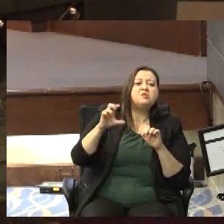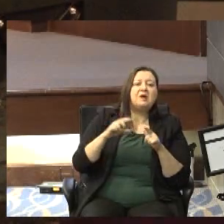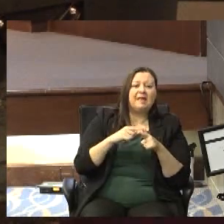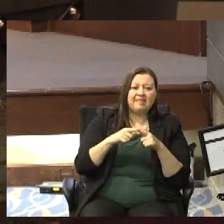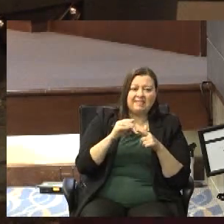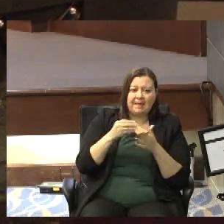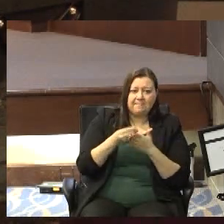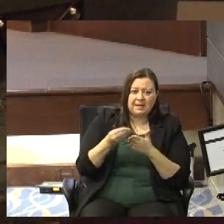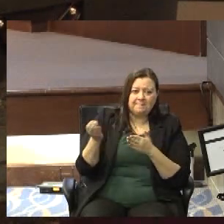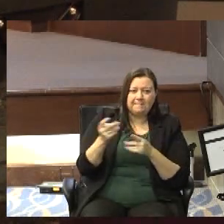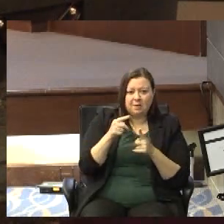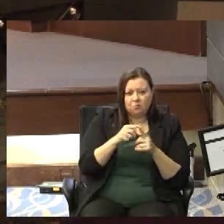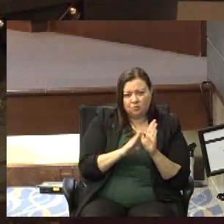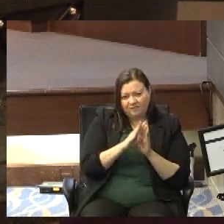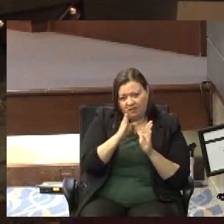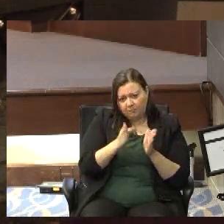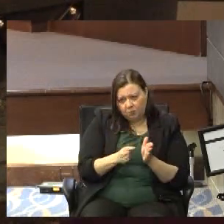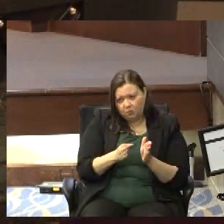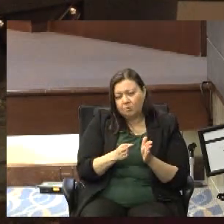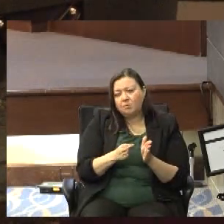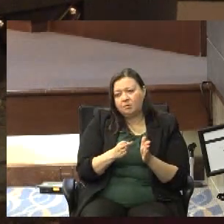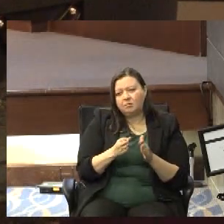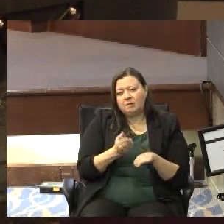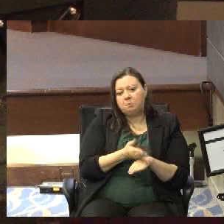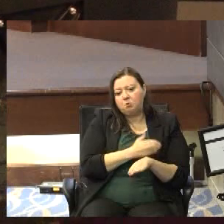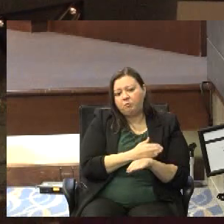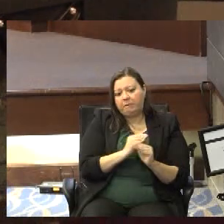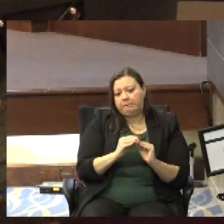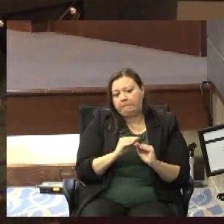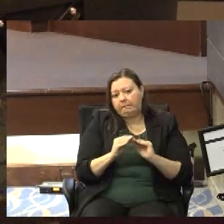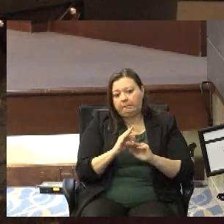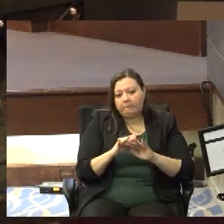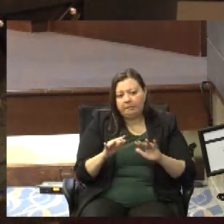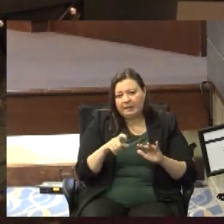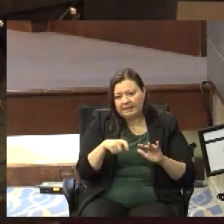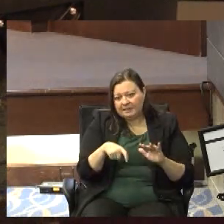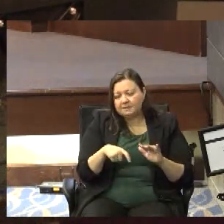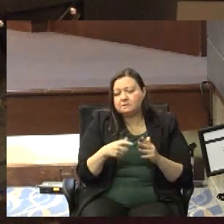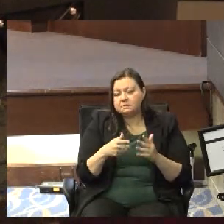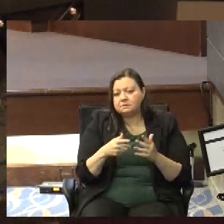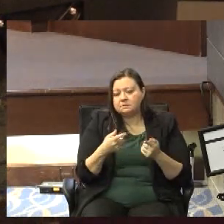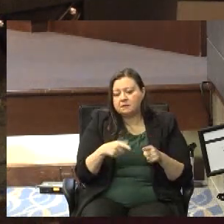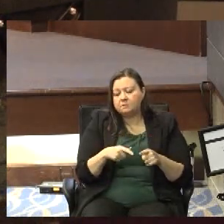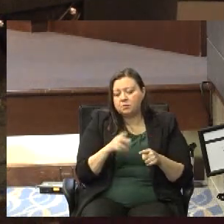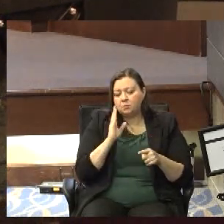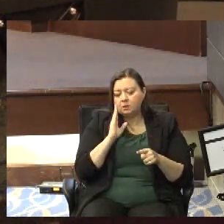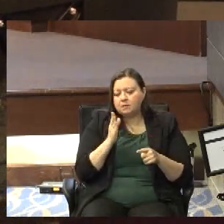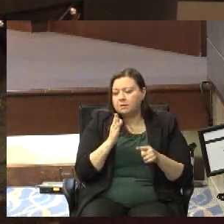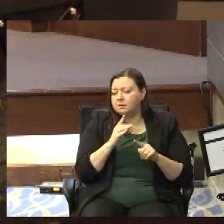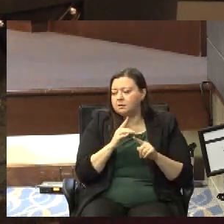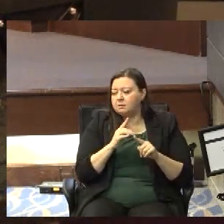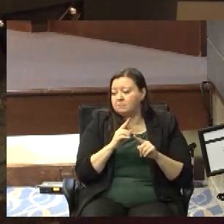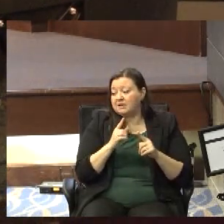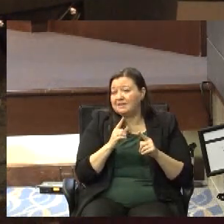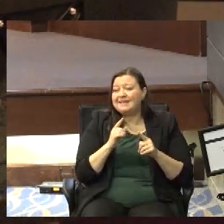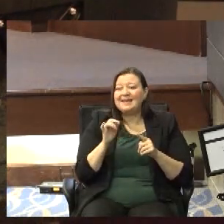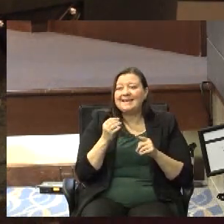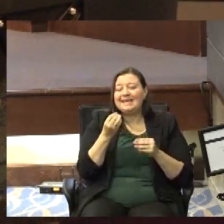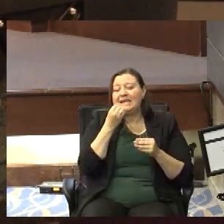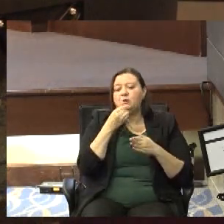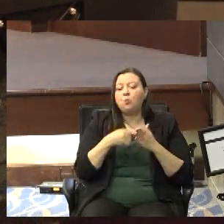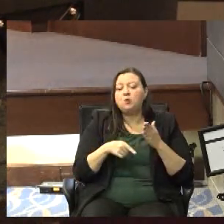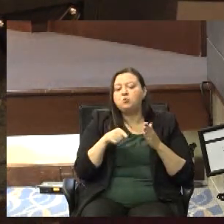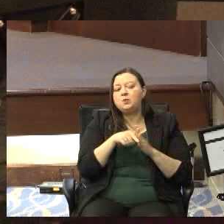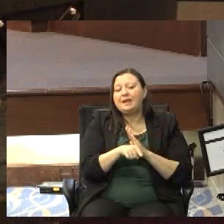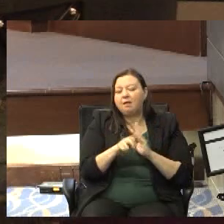to the developer for all the improvements that are coming in here. So I would say, I guess it's eat what you kill, but it's more